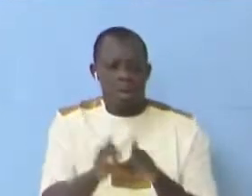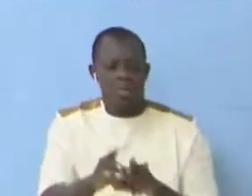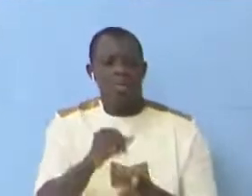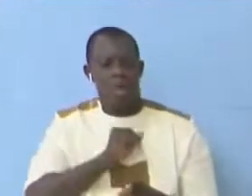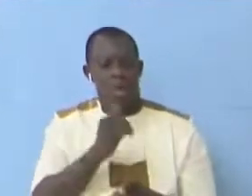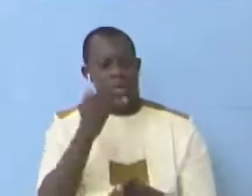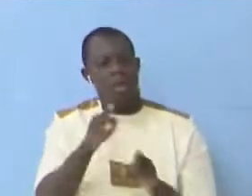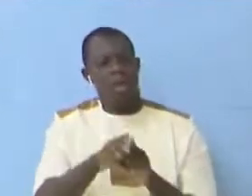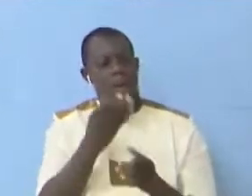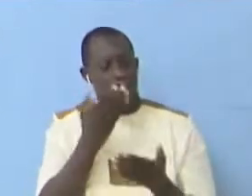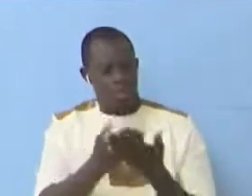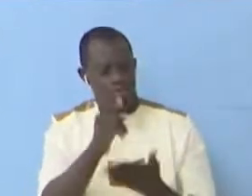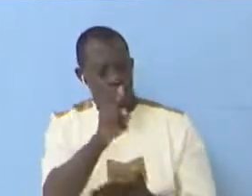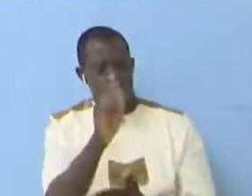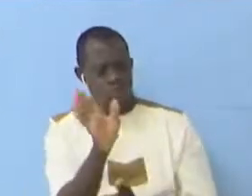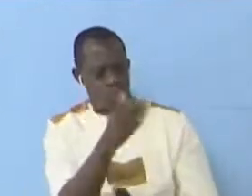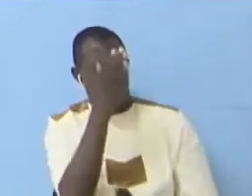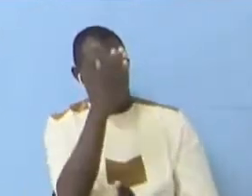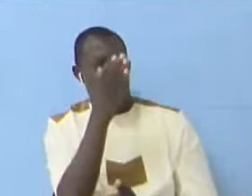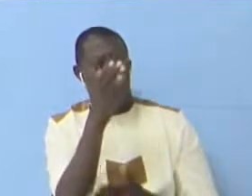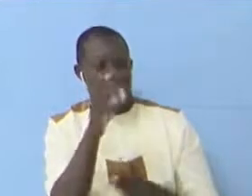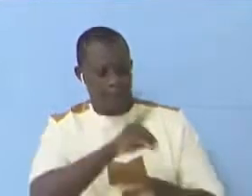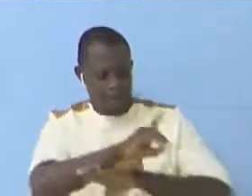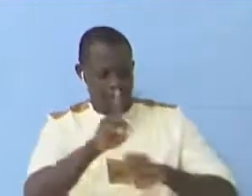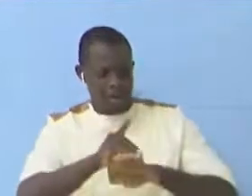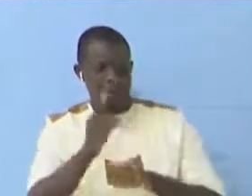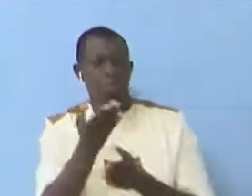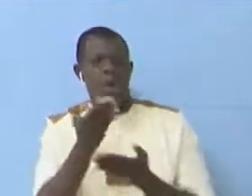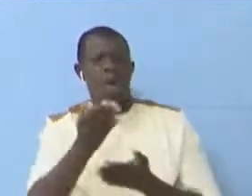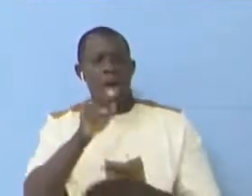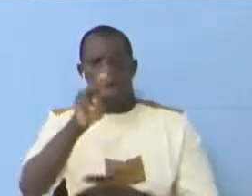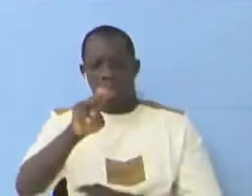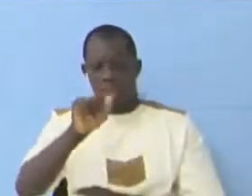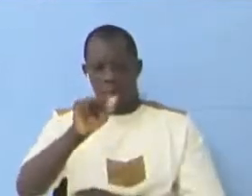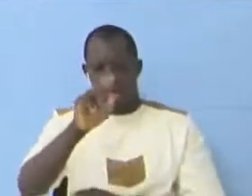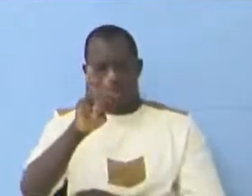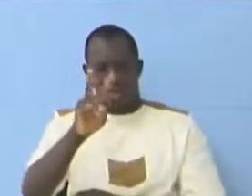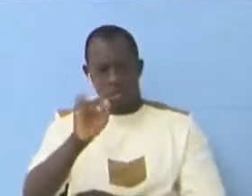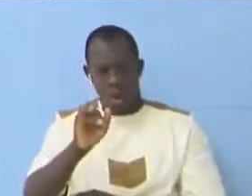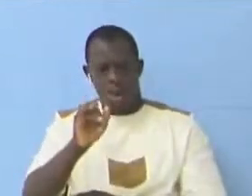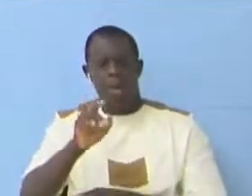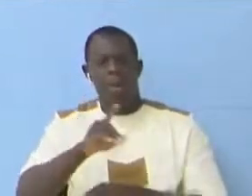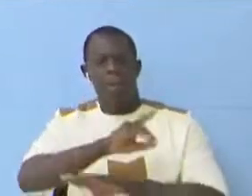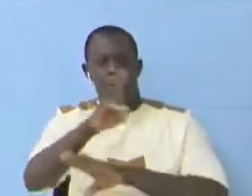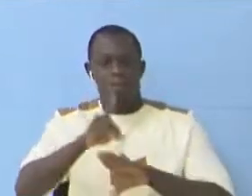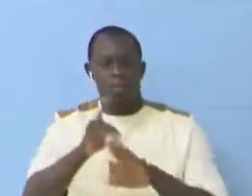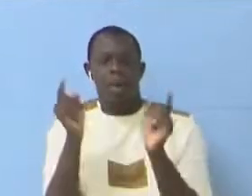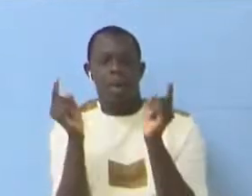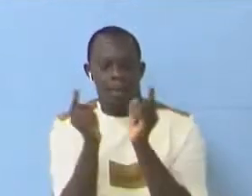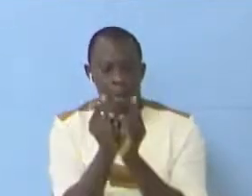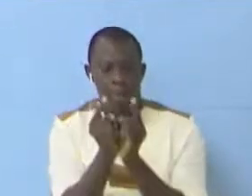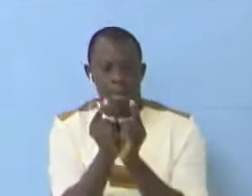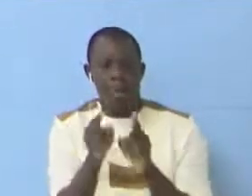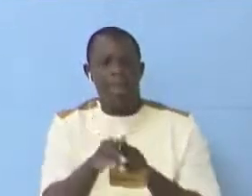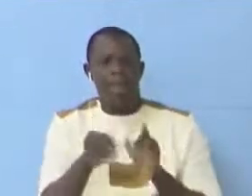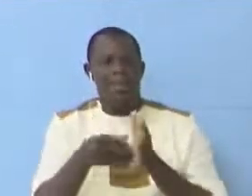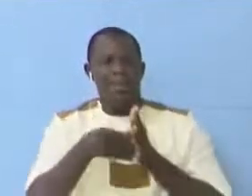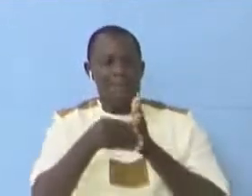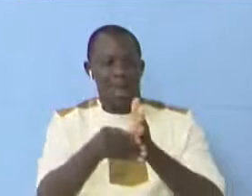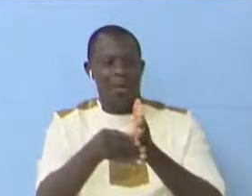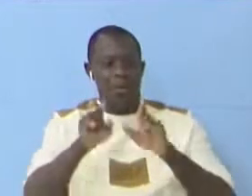base to meet, if my memory serves me right, the then DG